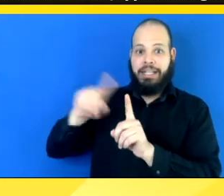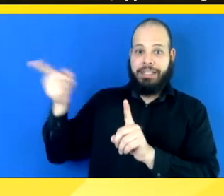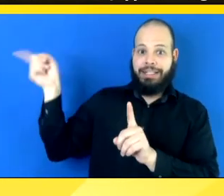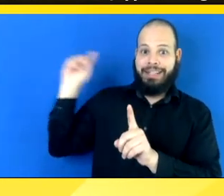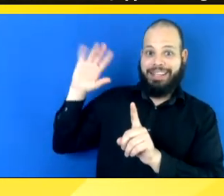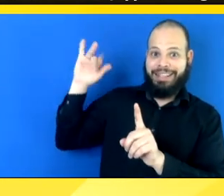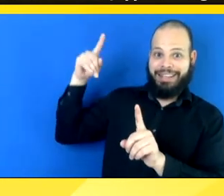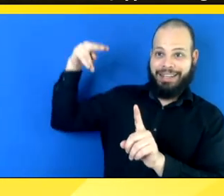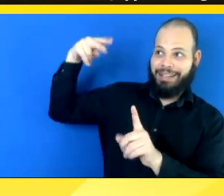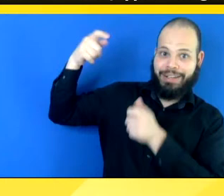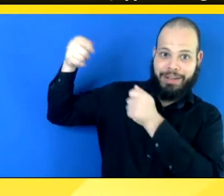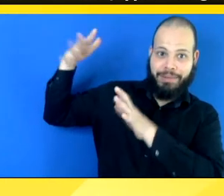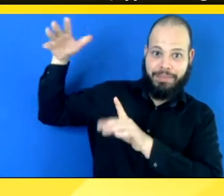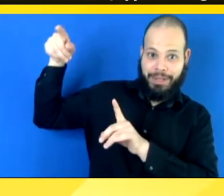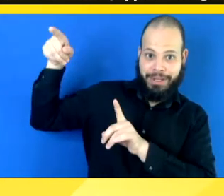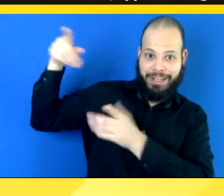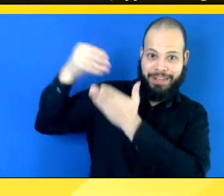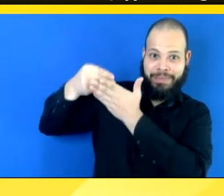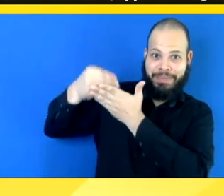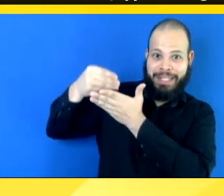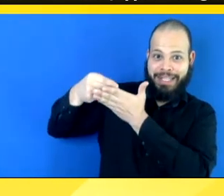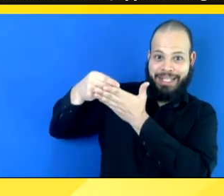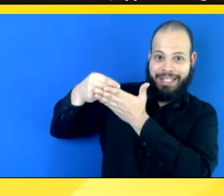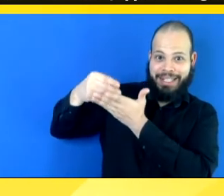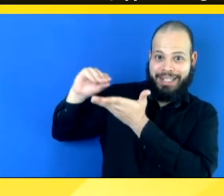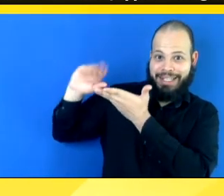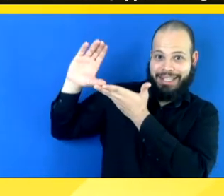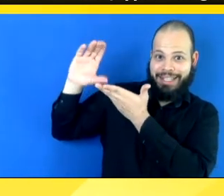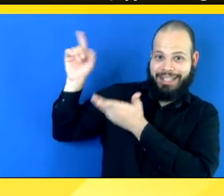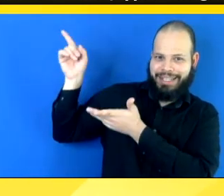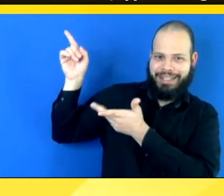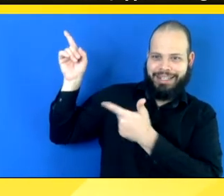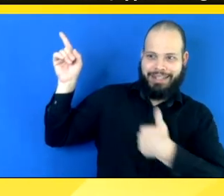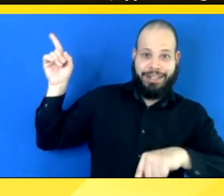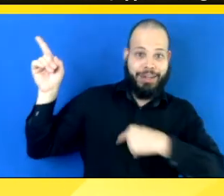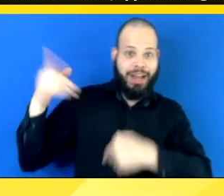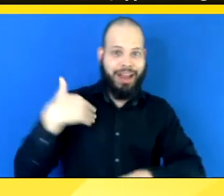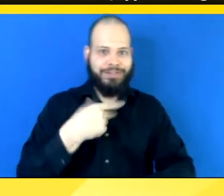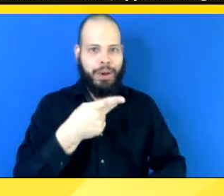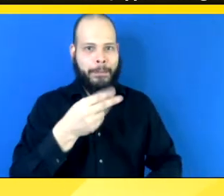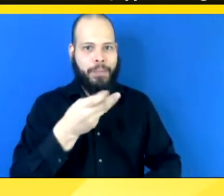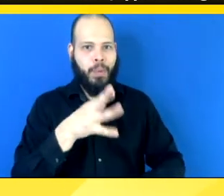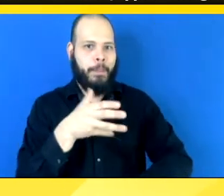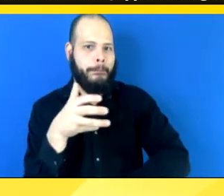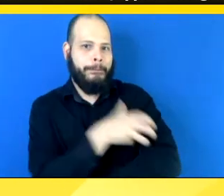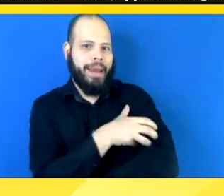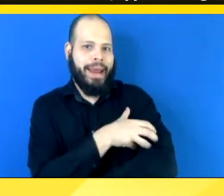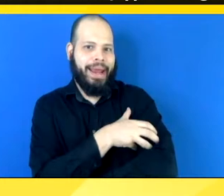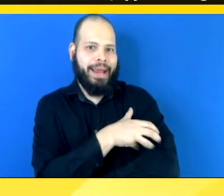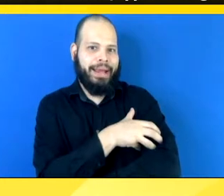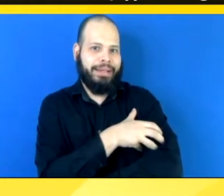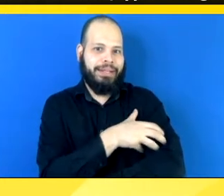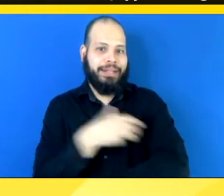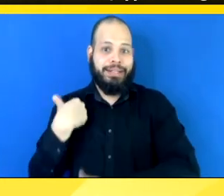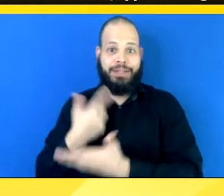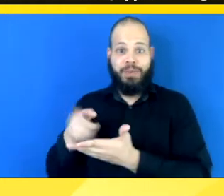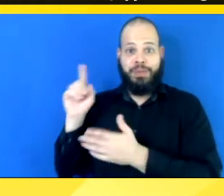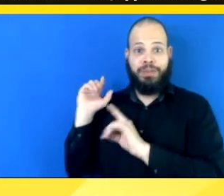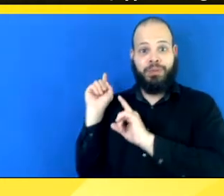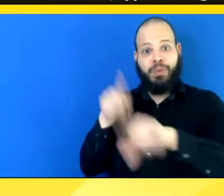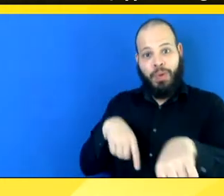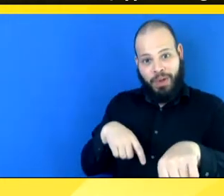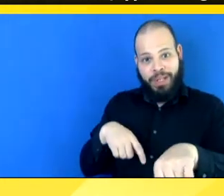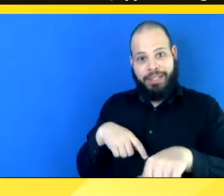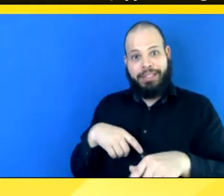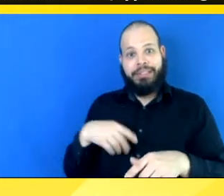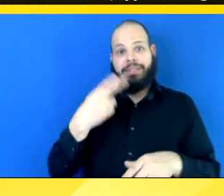to me to be there with you in your union hall last week and at that Amazon warehouse where Amazon had sent